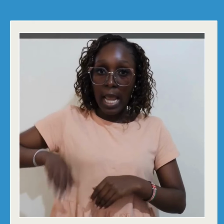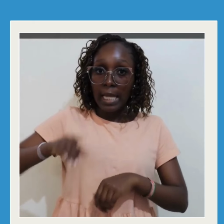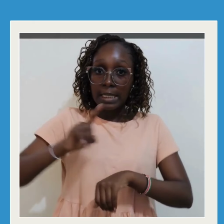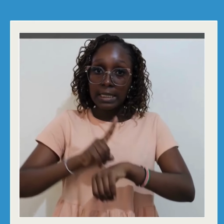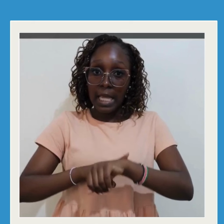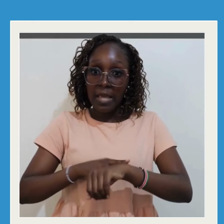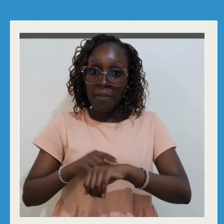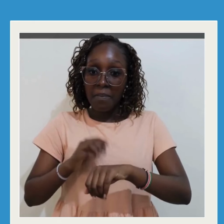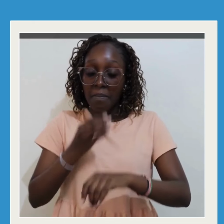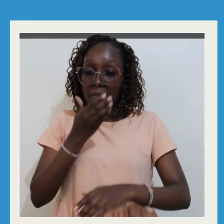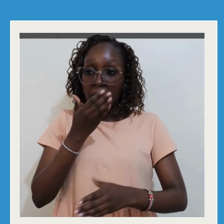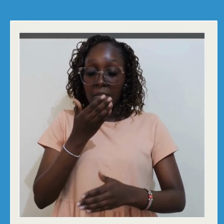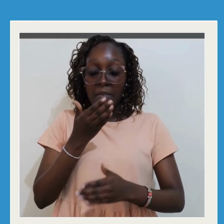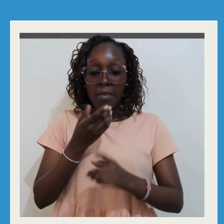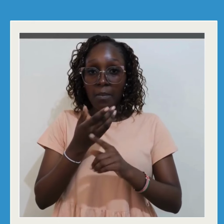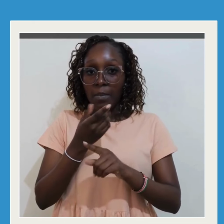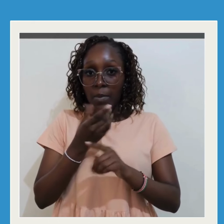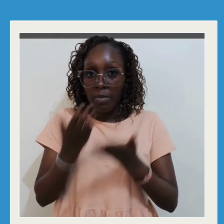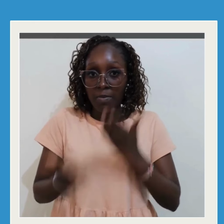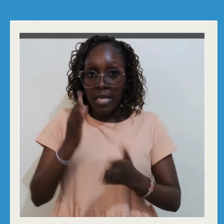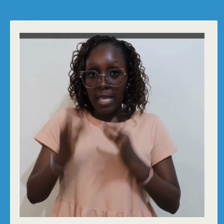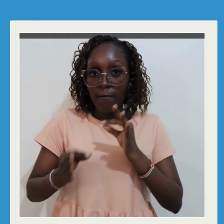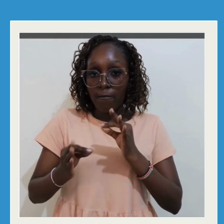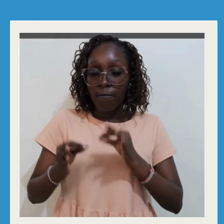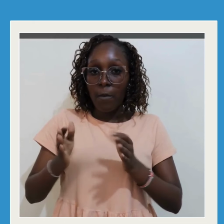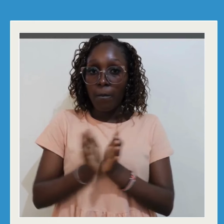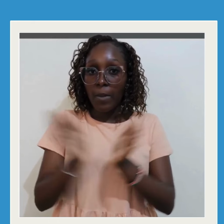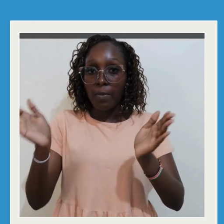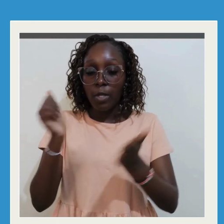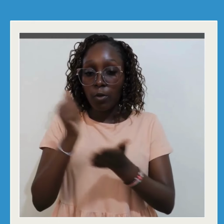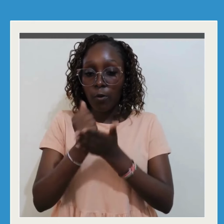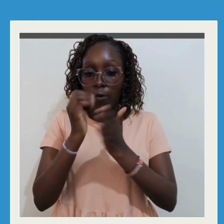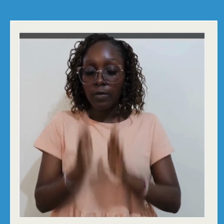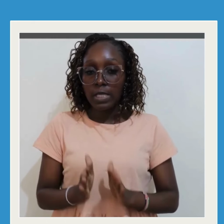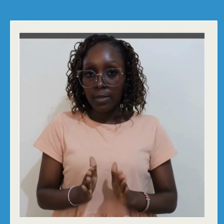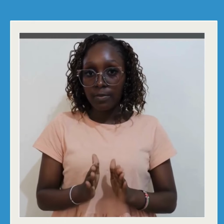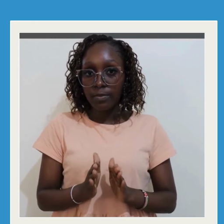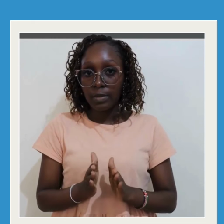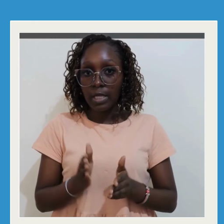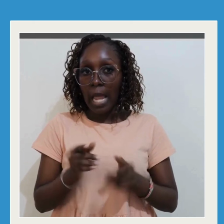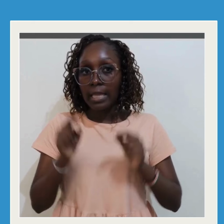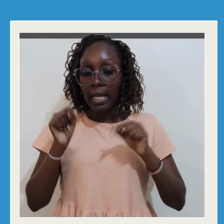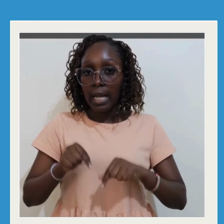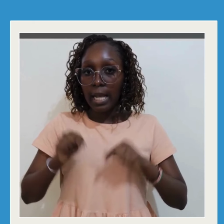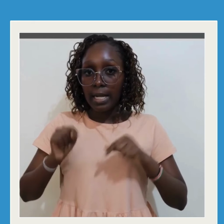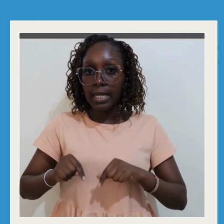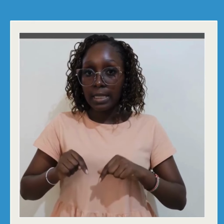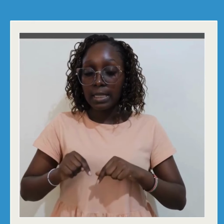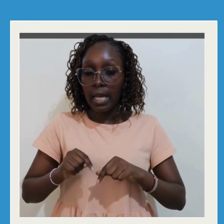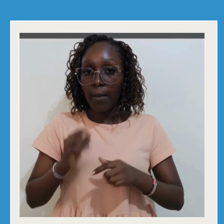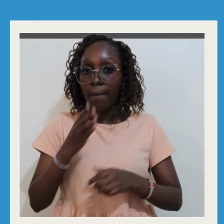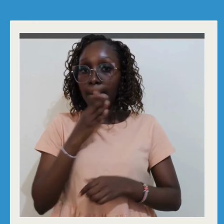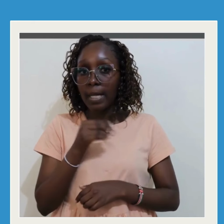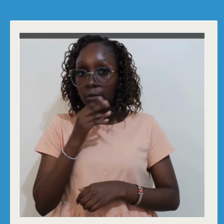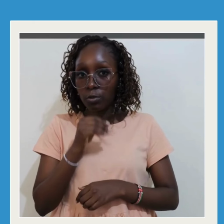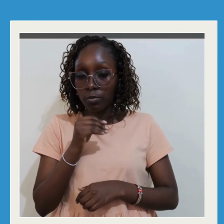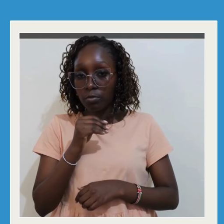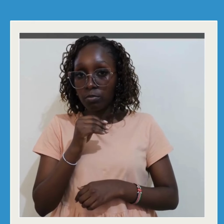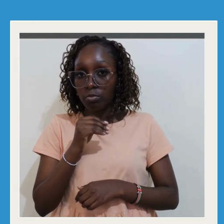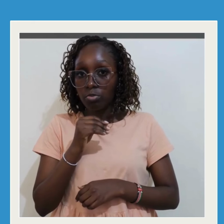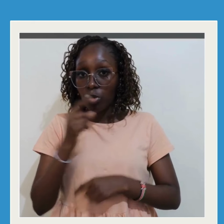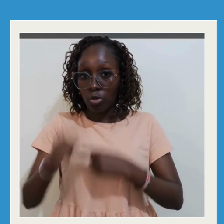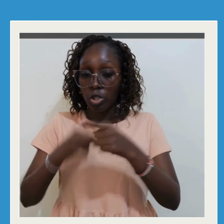are public officers. The current executive director of the NGO Board continues in the